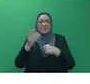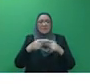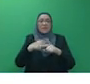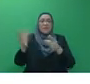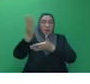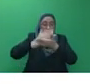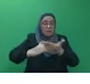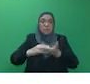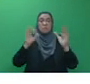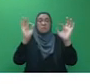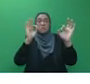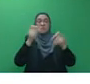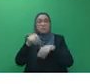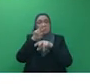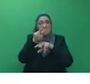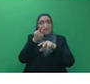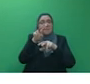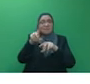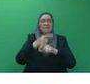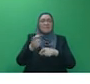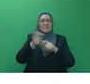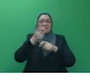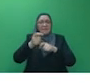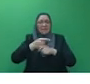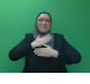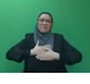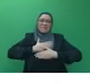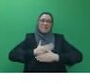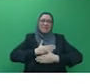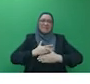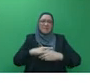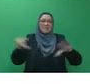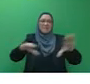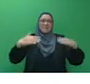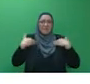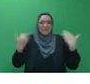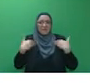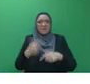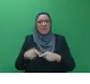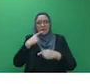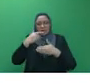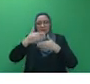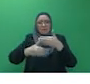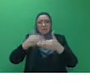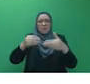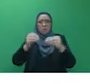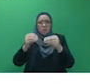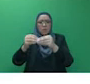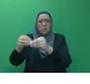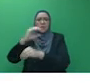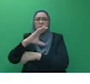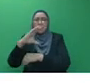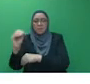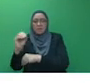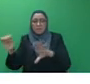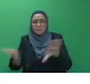cheered us up and so that was a bit of encouragement that i got and then after that more and more companies started doing this and so that became